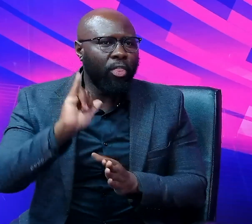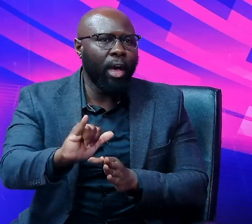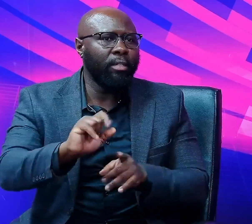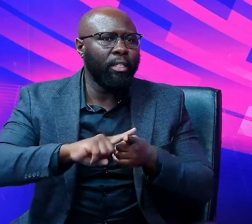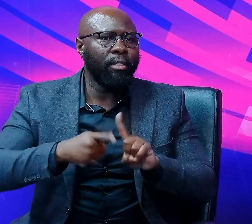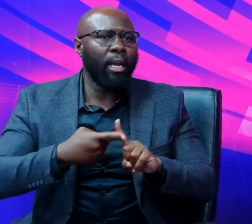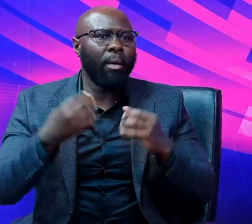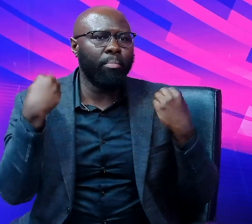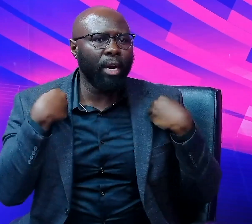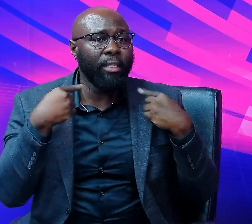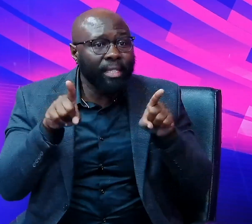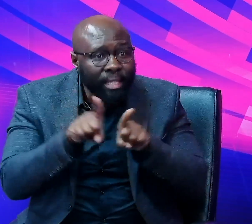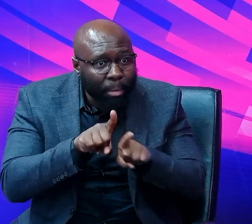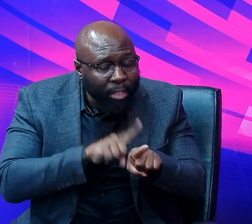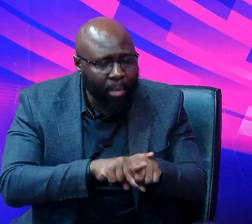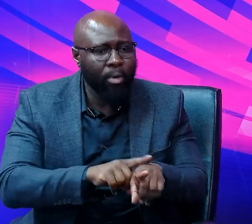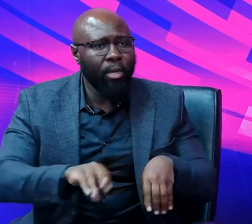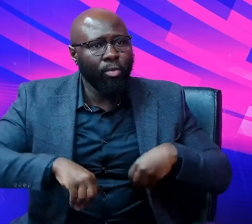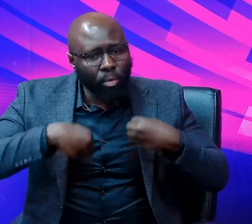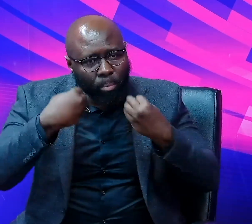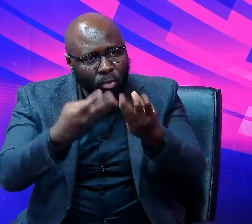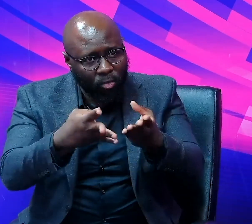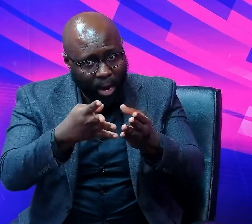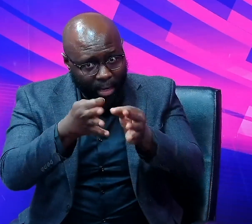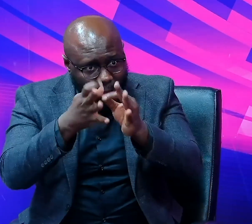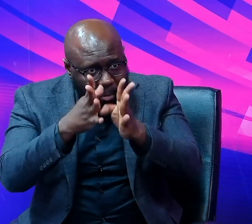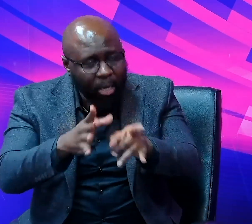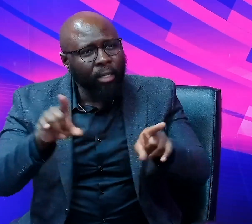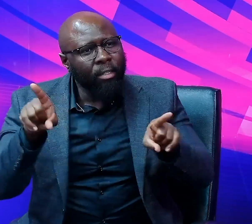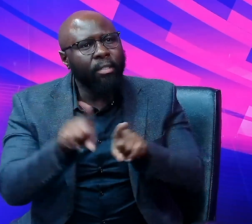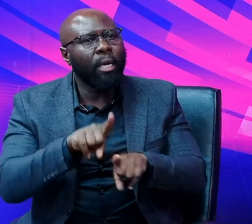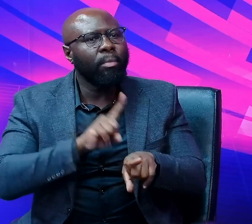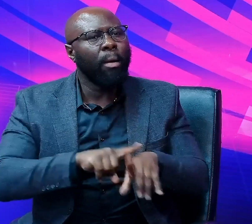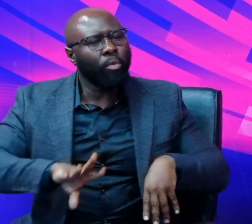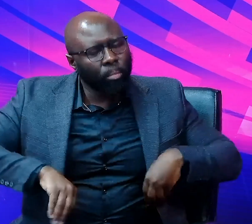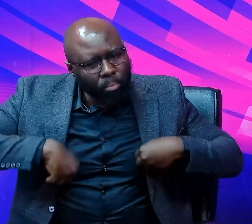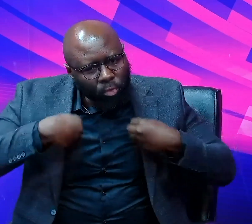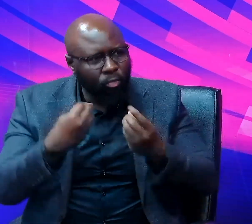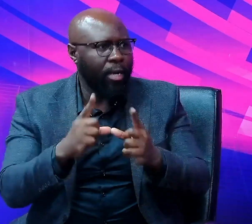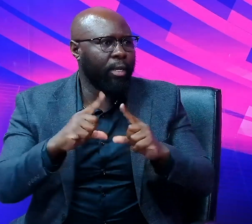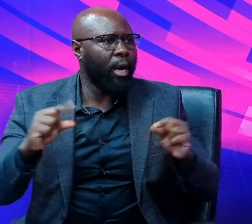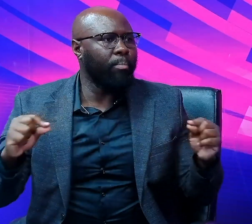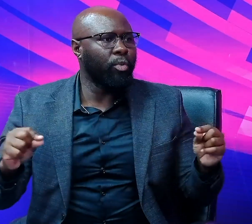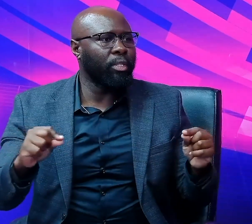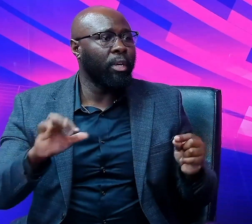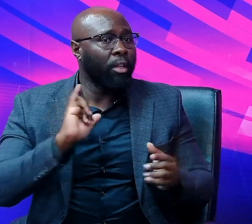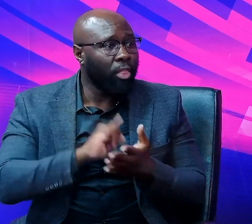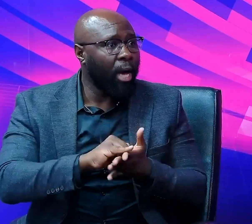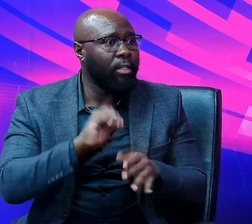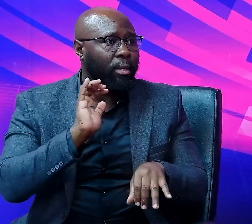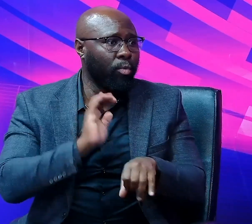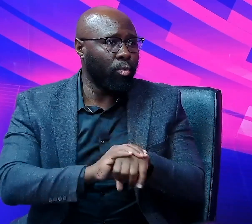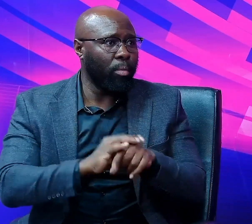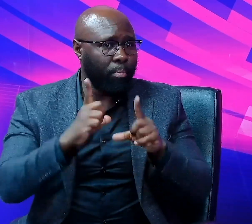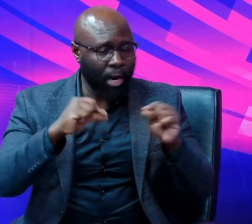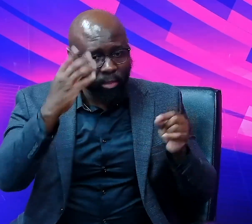hand movements are clear. This is the standard practice. At the same time, you provide a sign language interpreter, you have to provide captioning